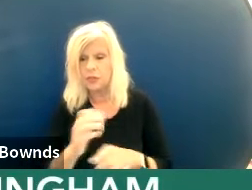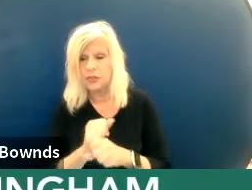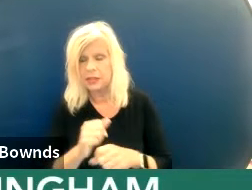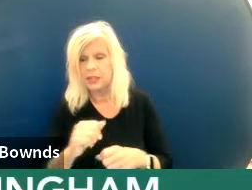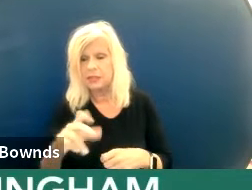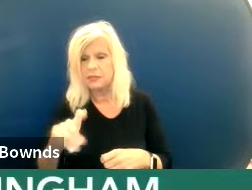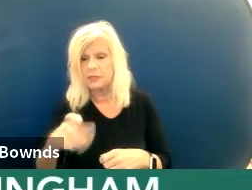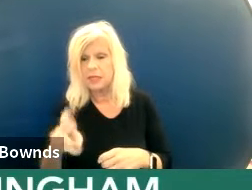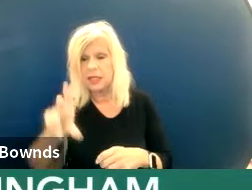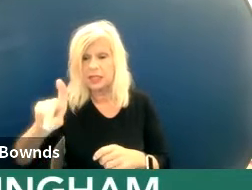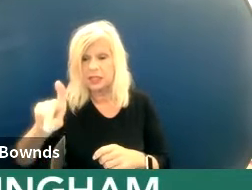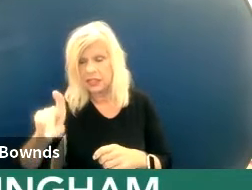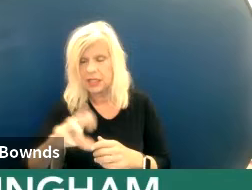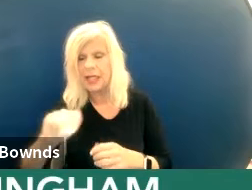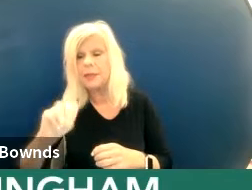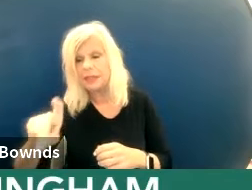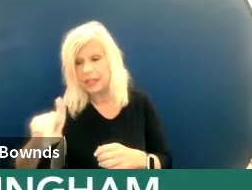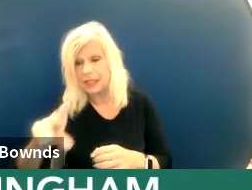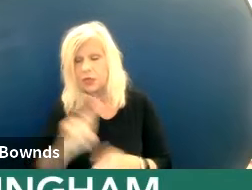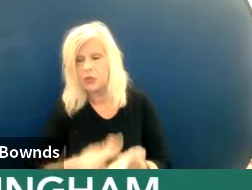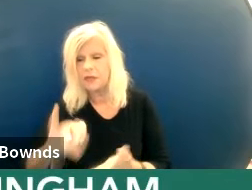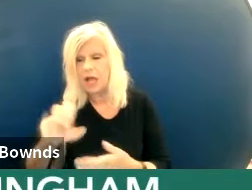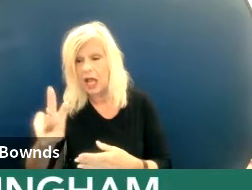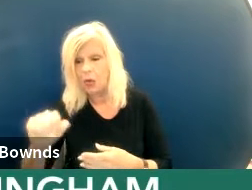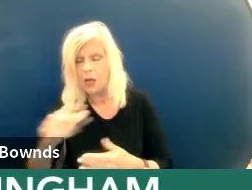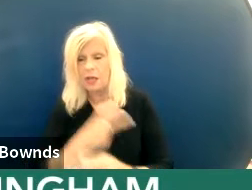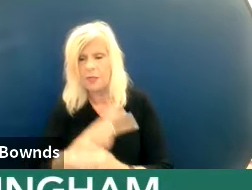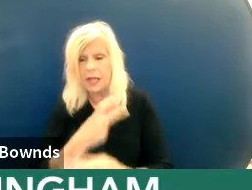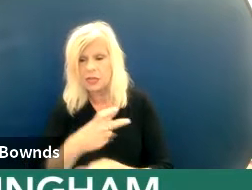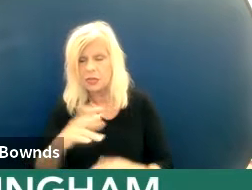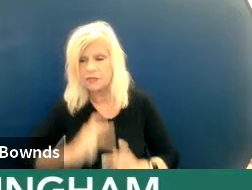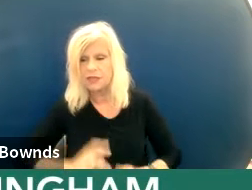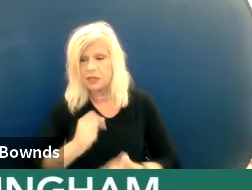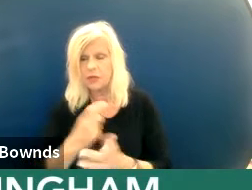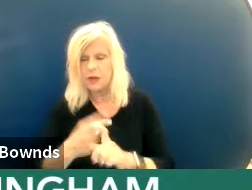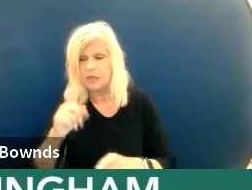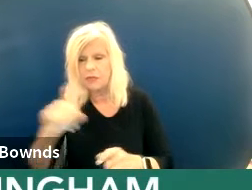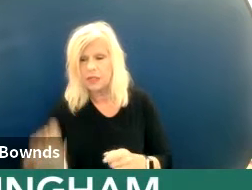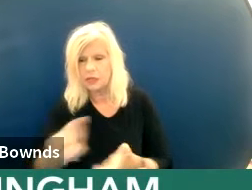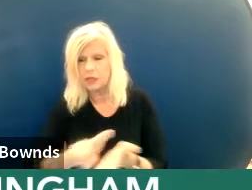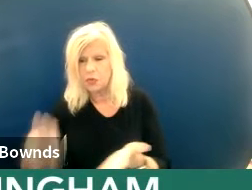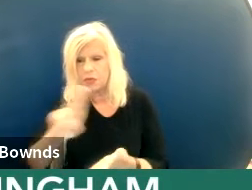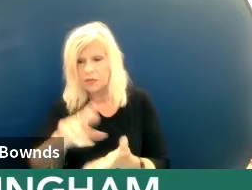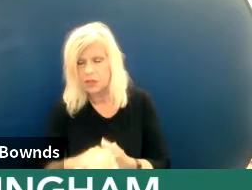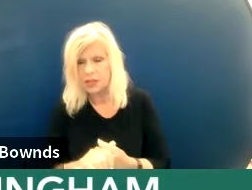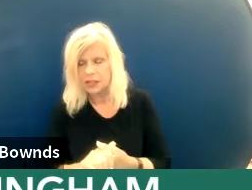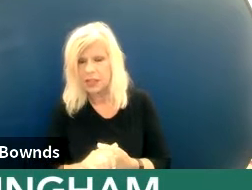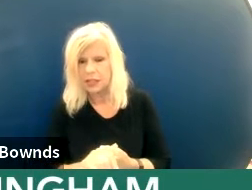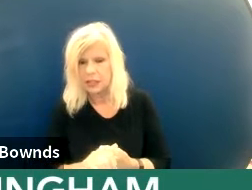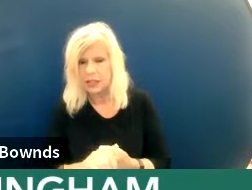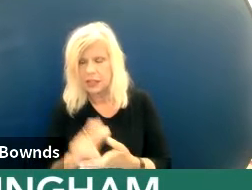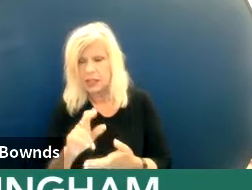degree from the University of Iowa and earned his master's in physical therapy from Texas University in